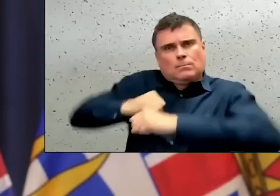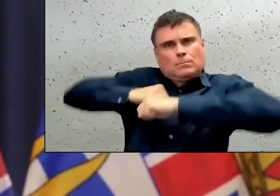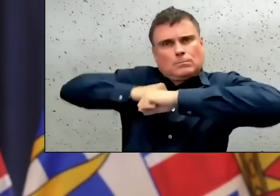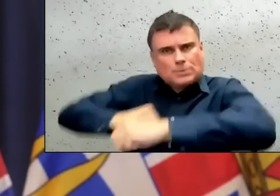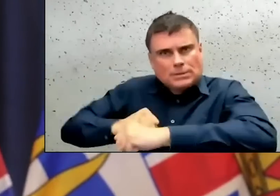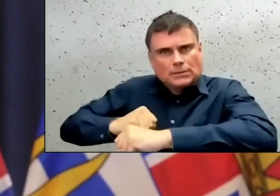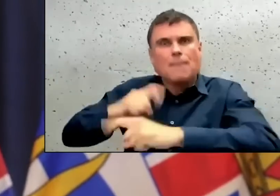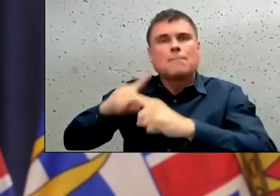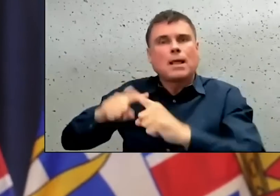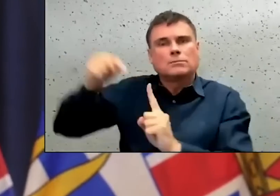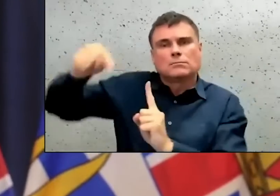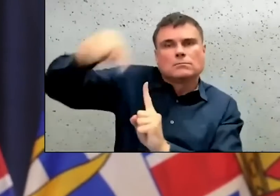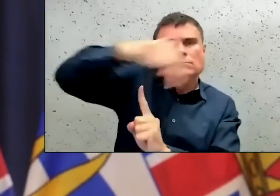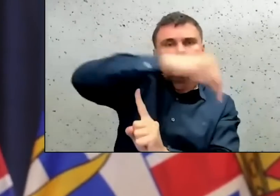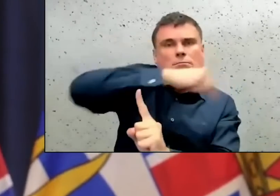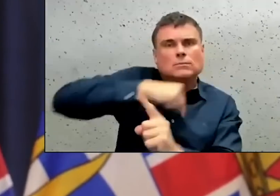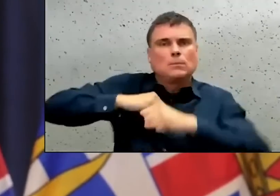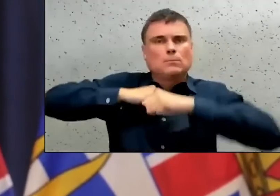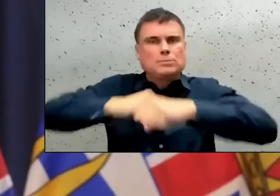year.